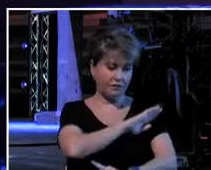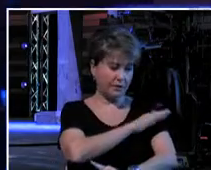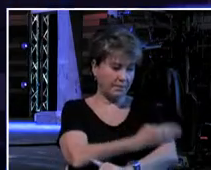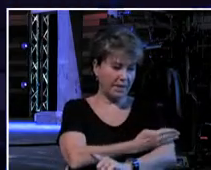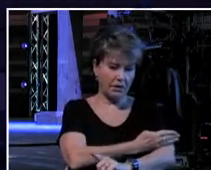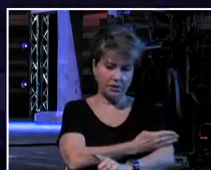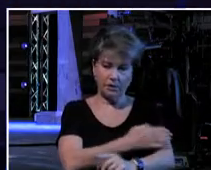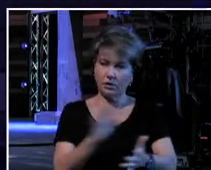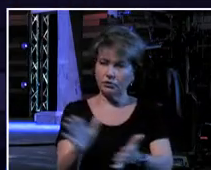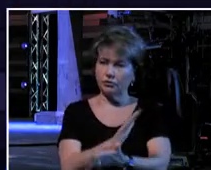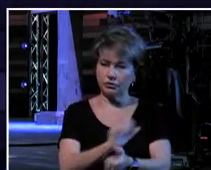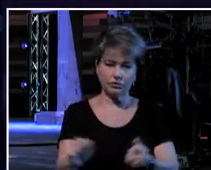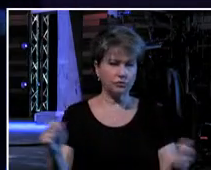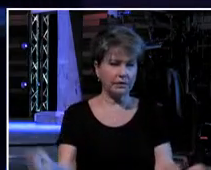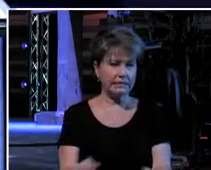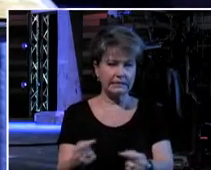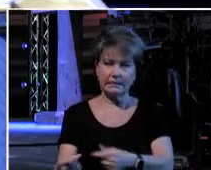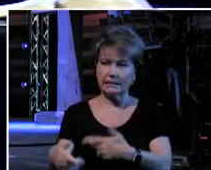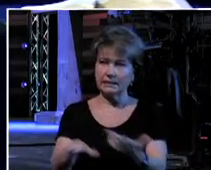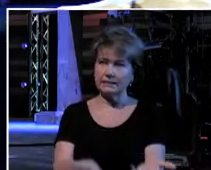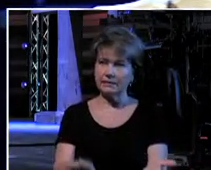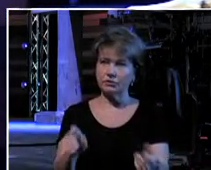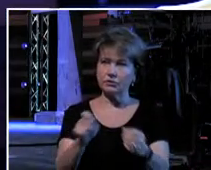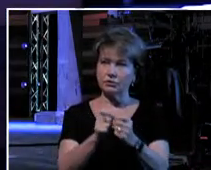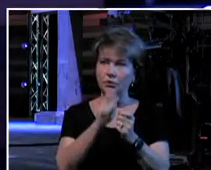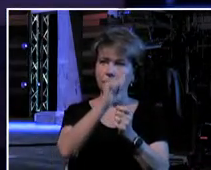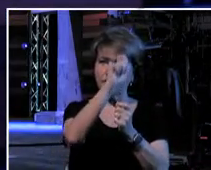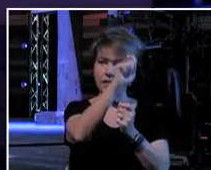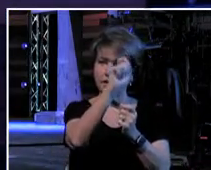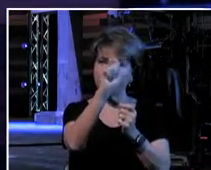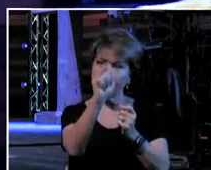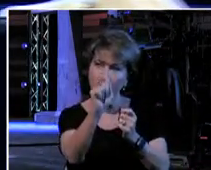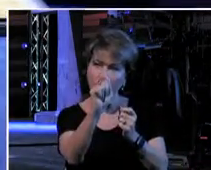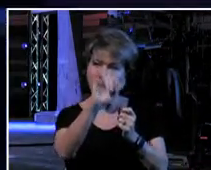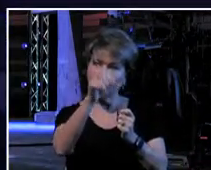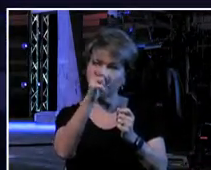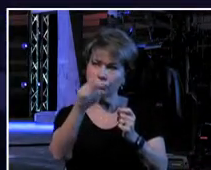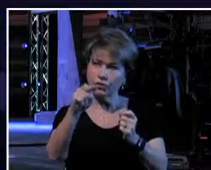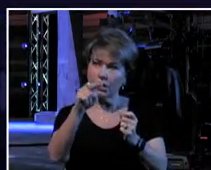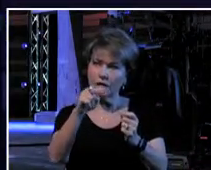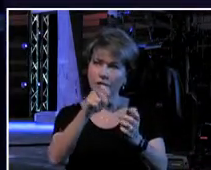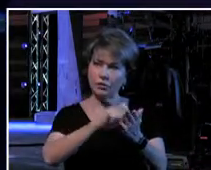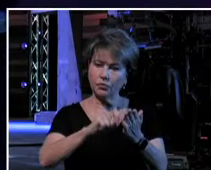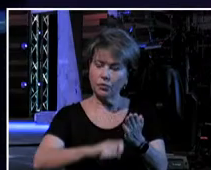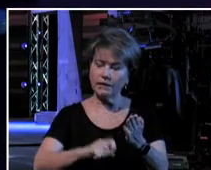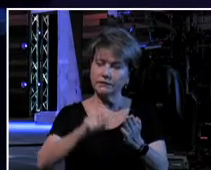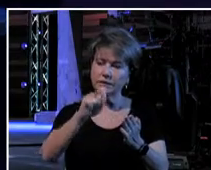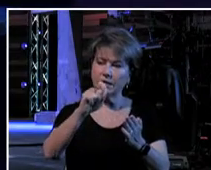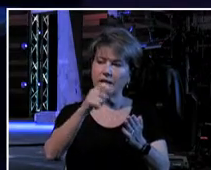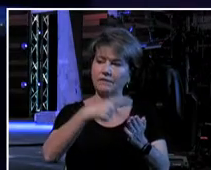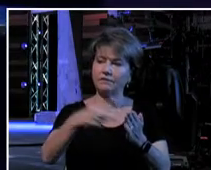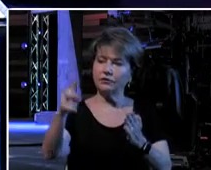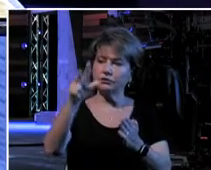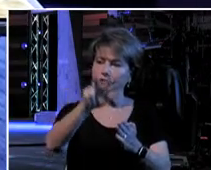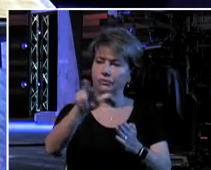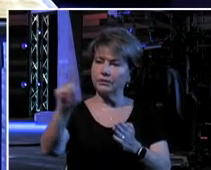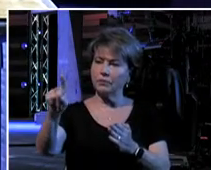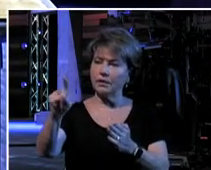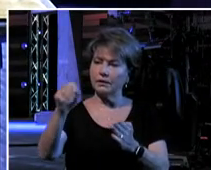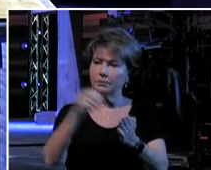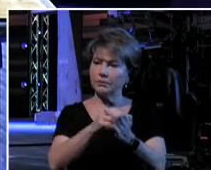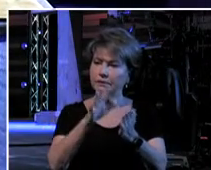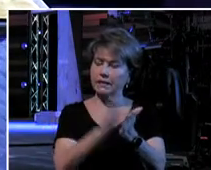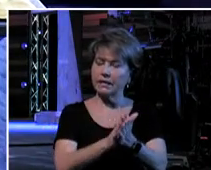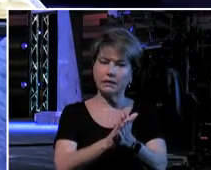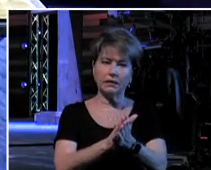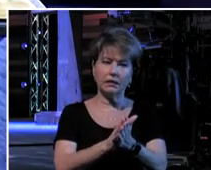and death. So therefore, John writes in verse 31 of John chapter 20, these things are written